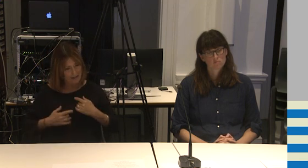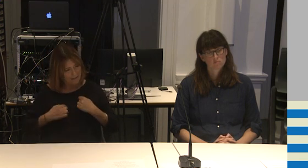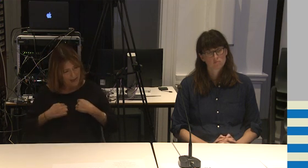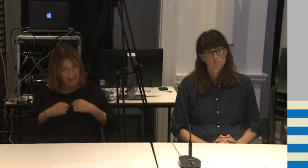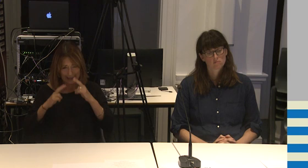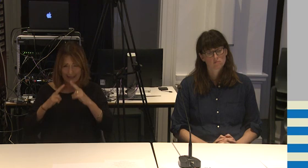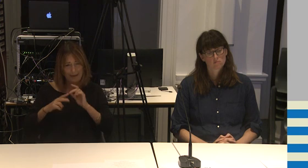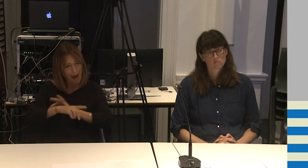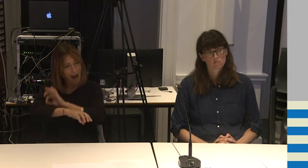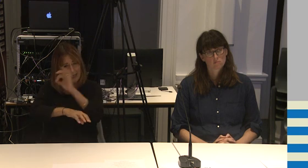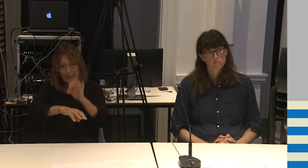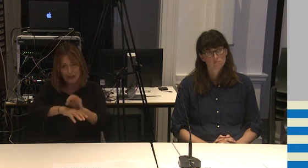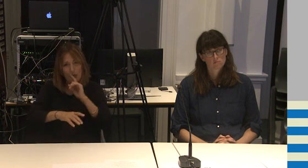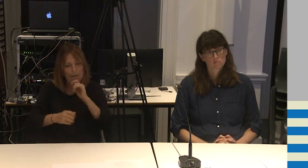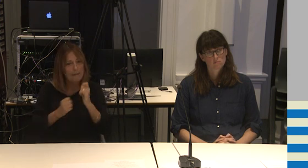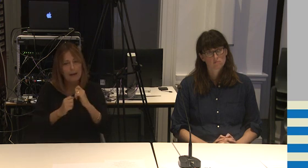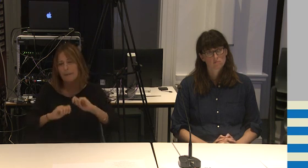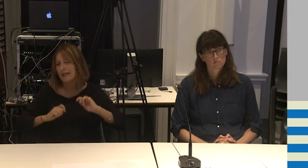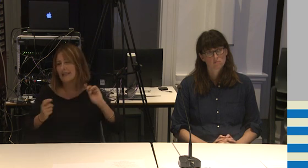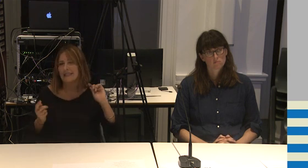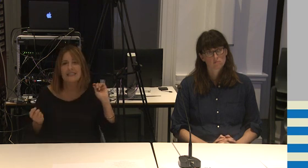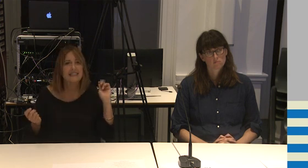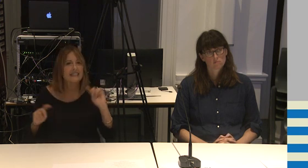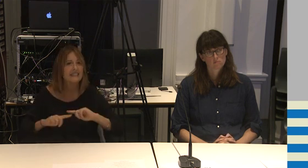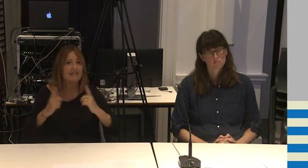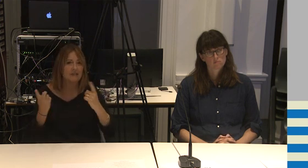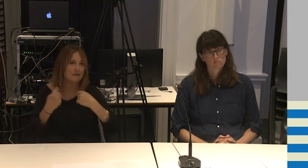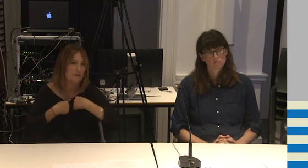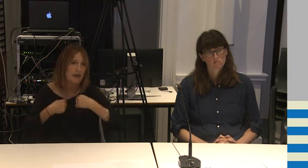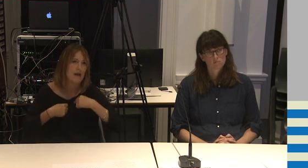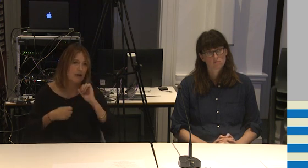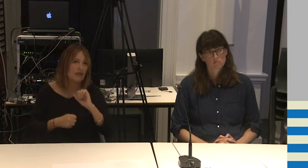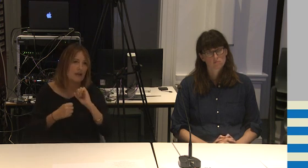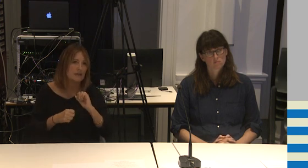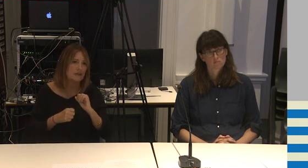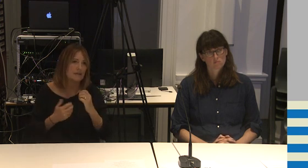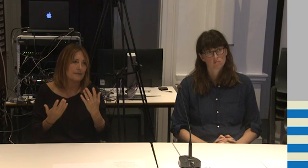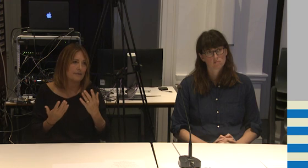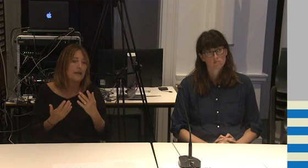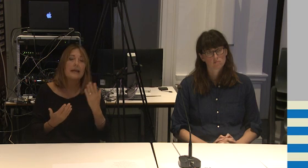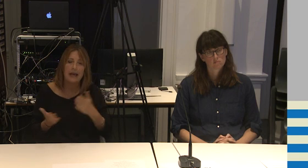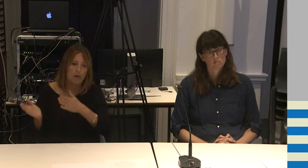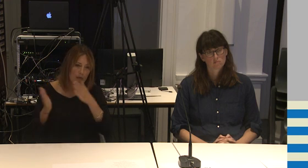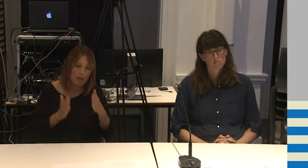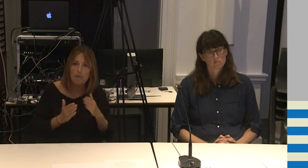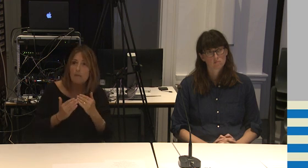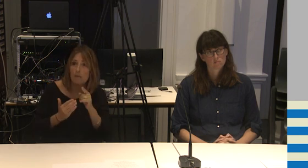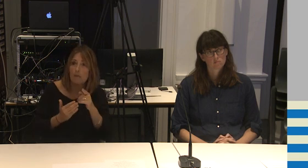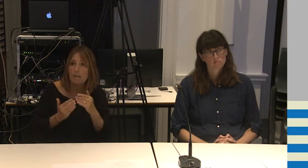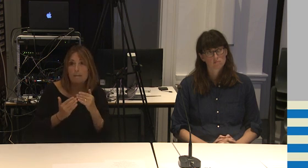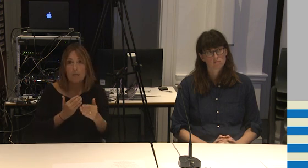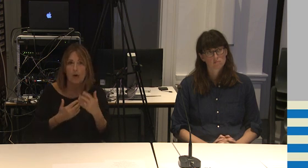difference because architecture plays such a pivotal role in the social model of disability. But now onto the bit that more people are interested